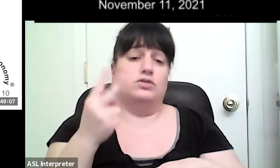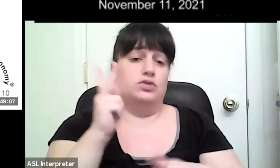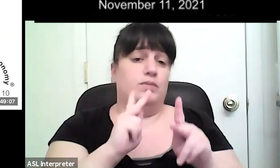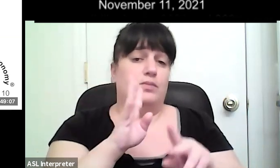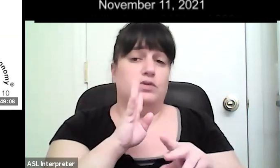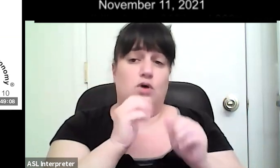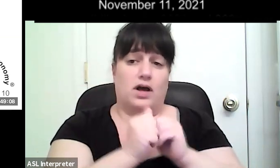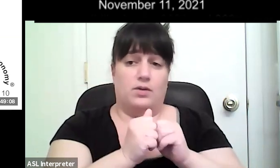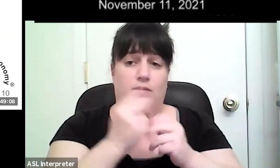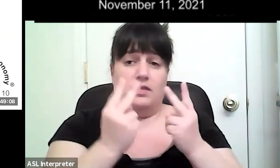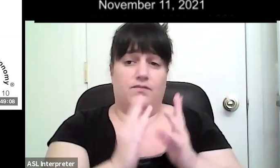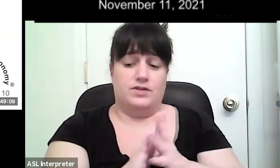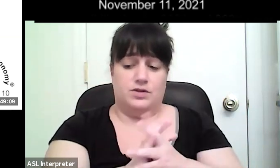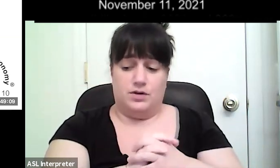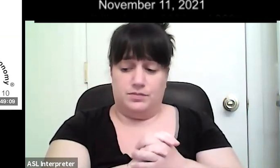to a visitor.